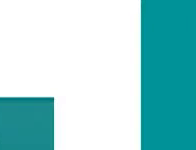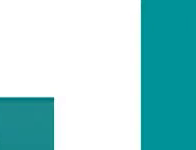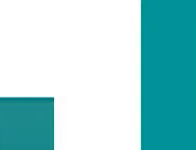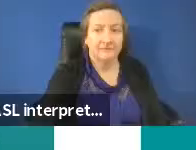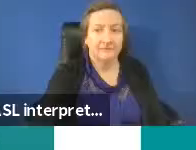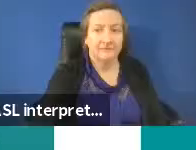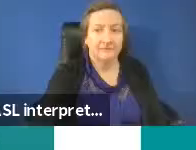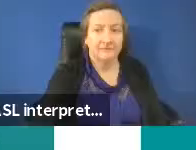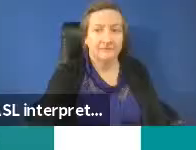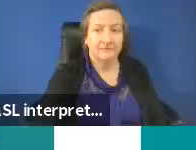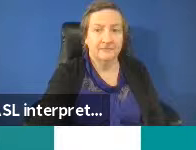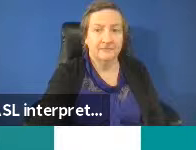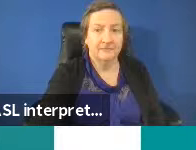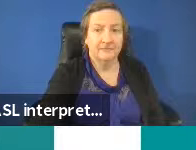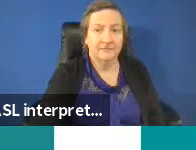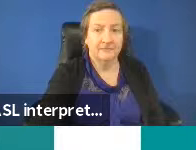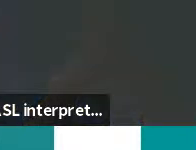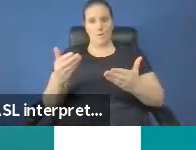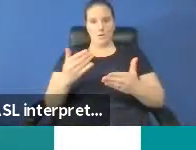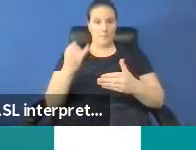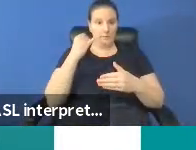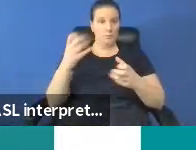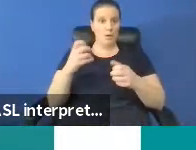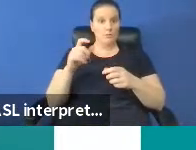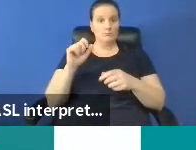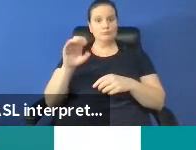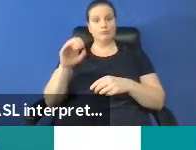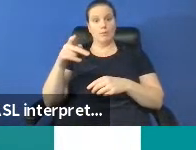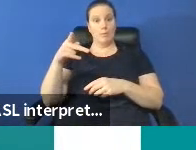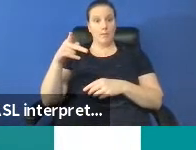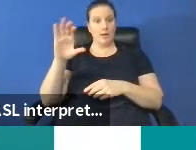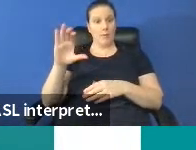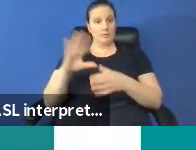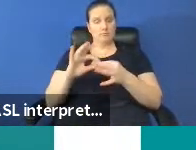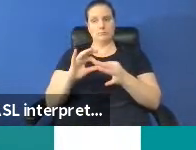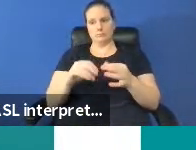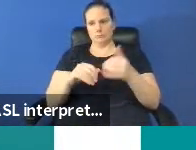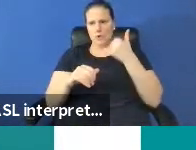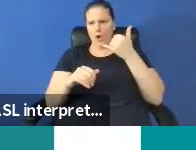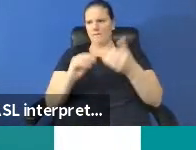public comment, we ask that you would dial in to